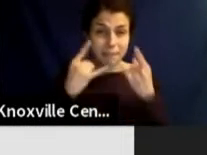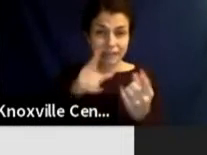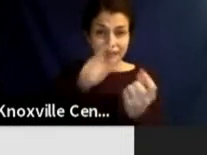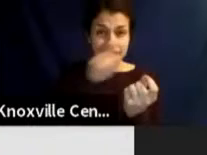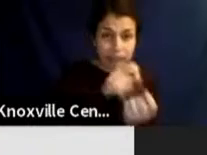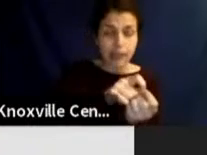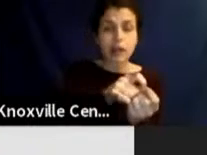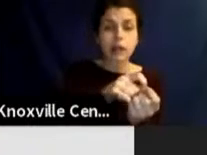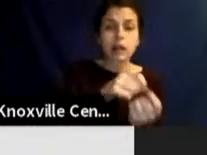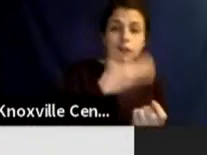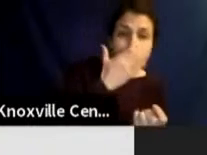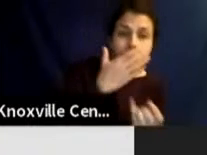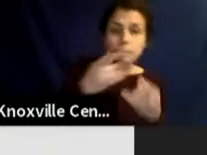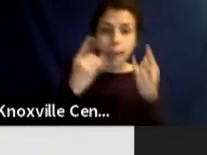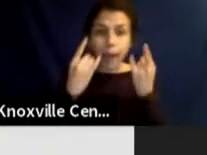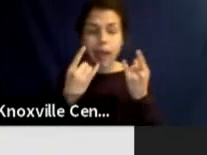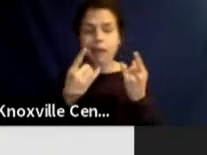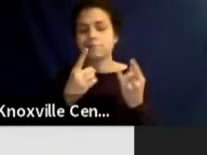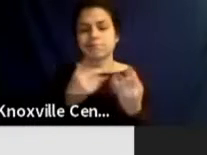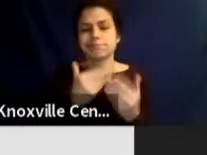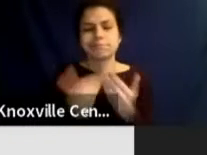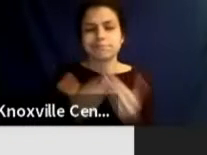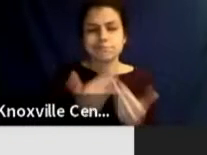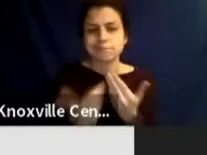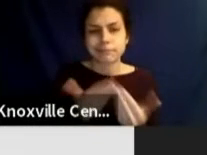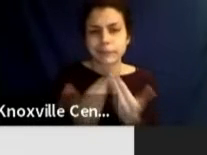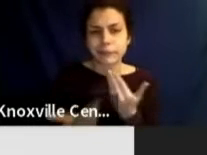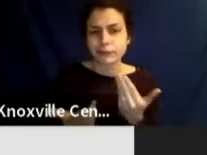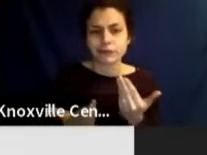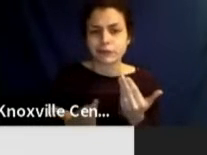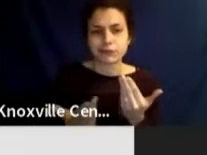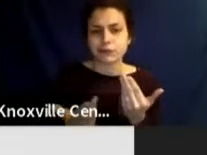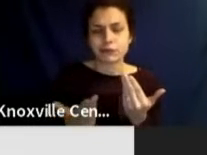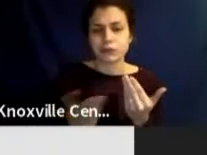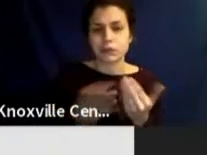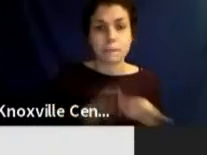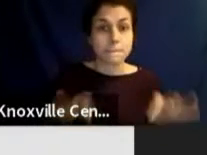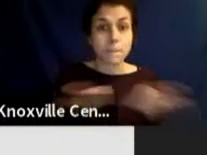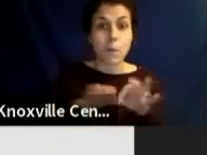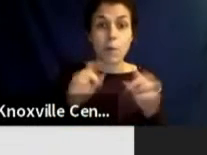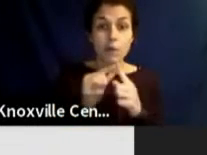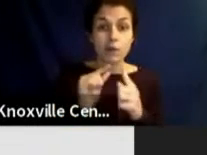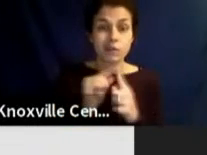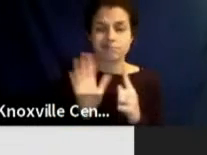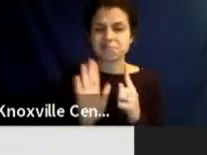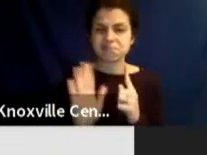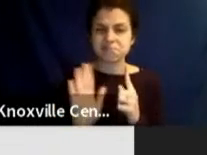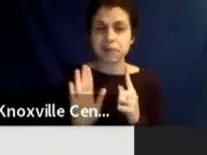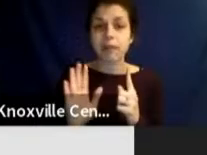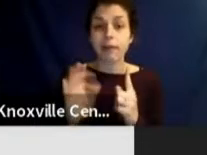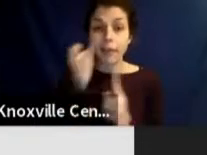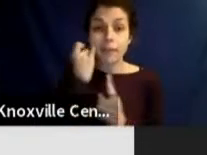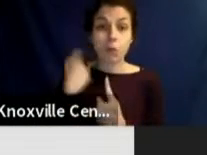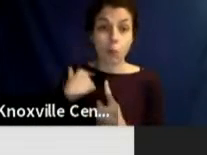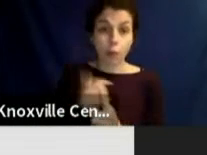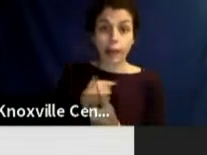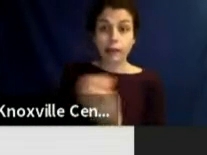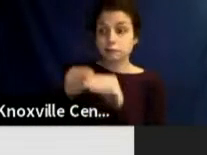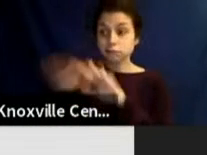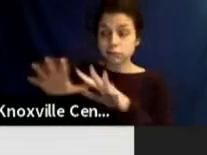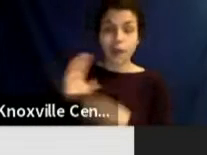versus face covering make as much difference on this as if it was something that was being implemented in our community the next day.